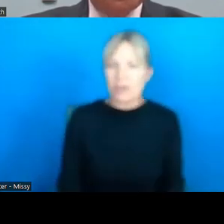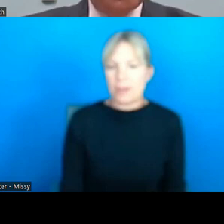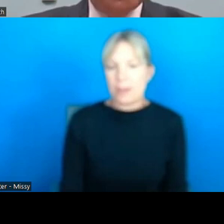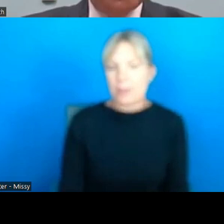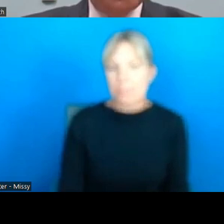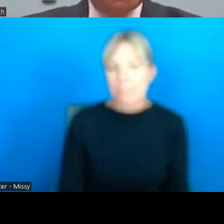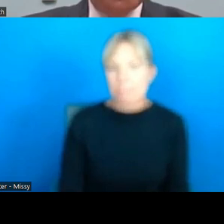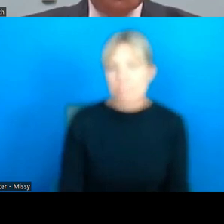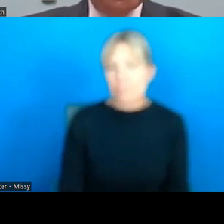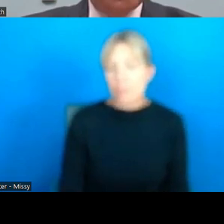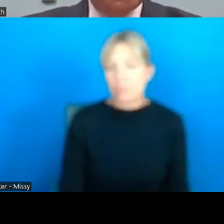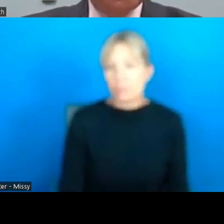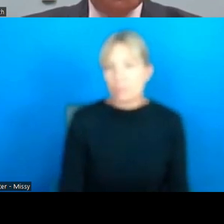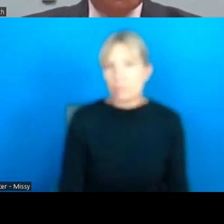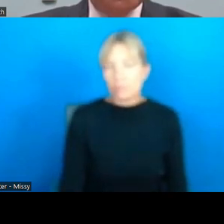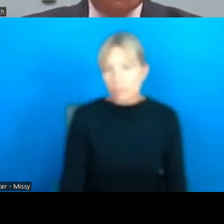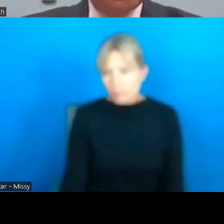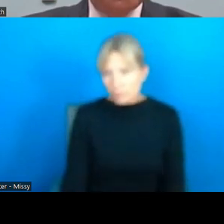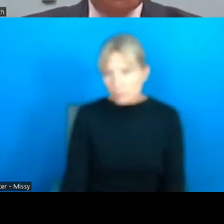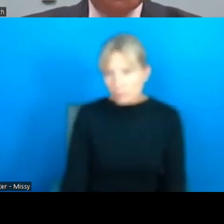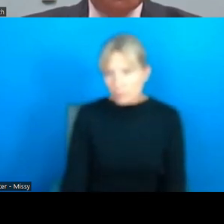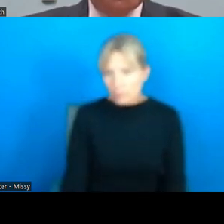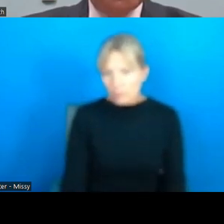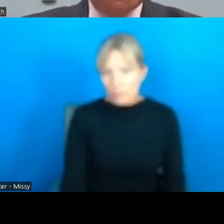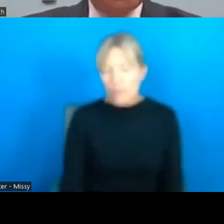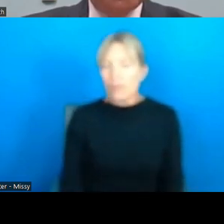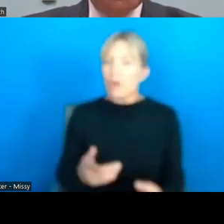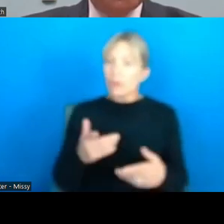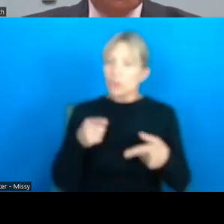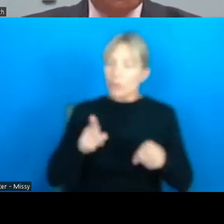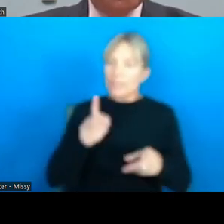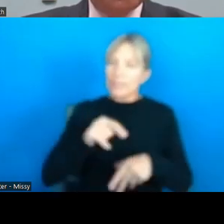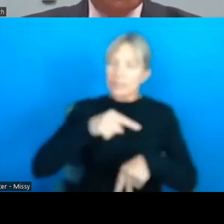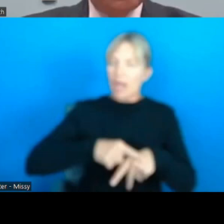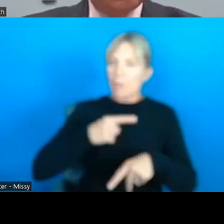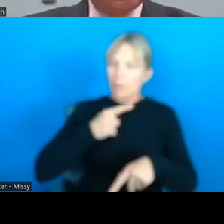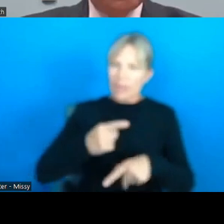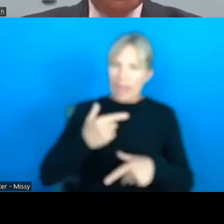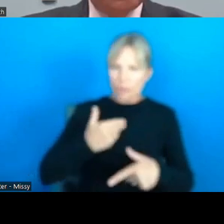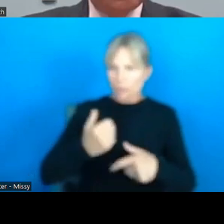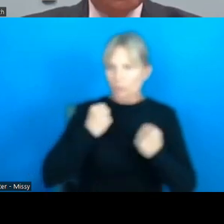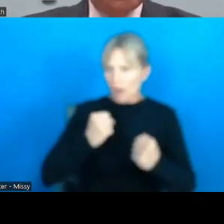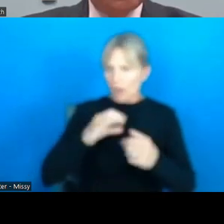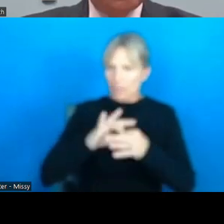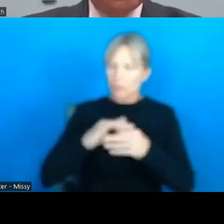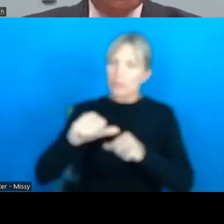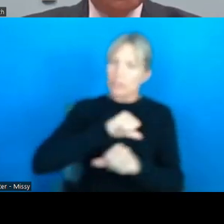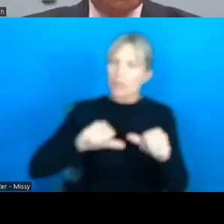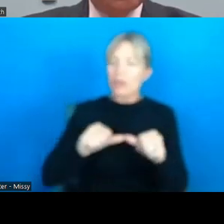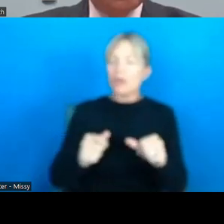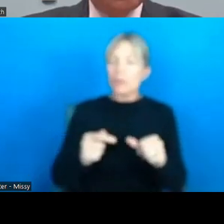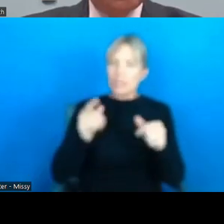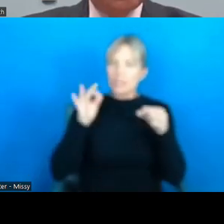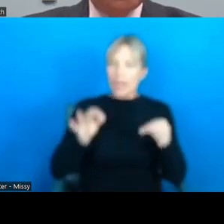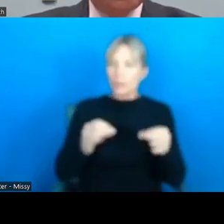In the course of all of this, we built strong relationships among one another, and we decided that what we really needed was to